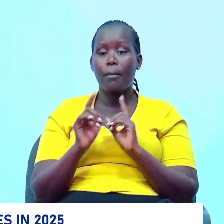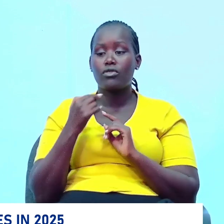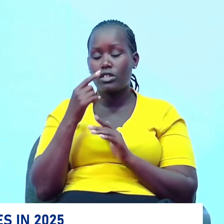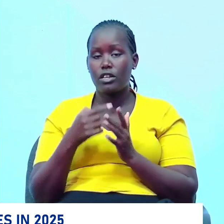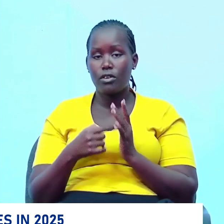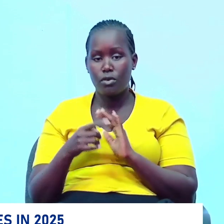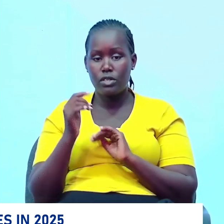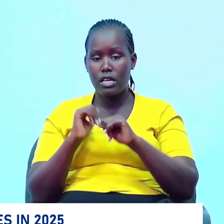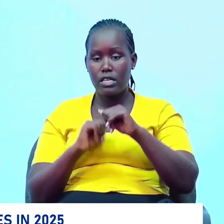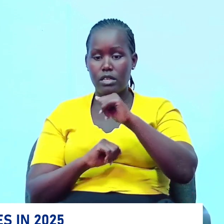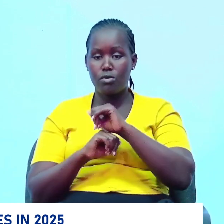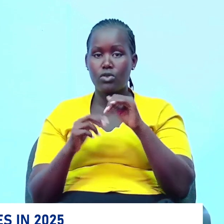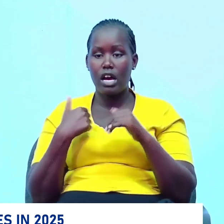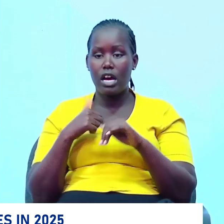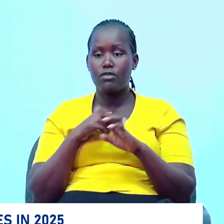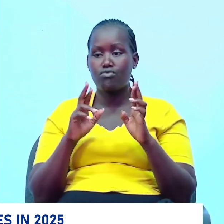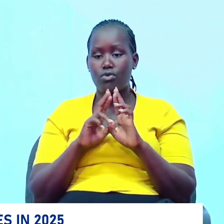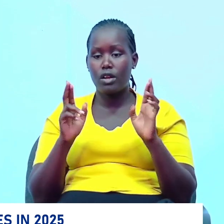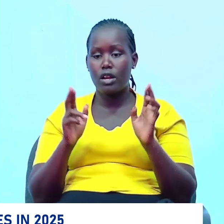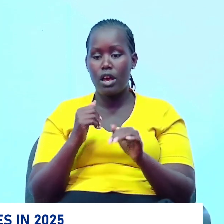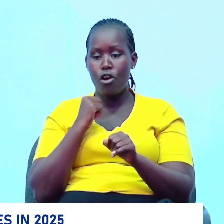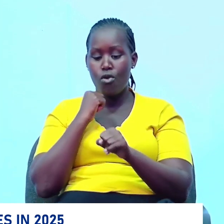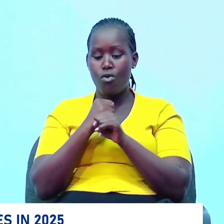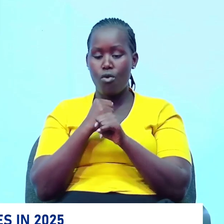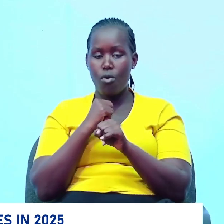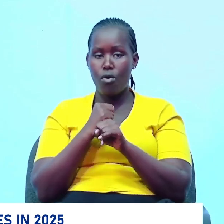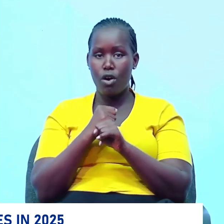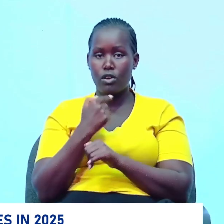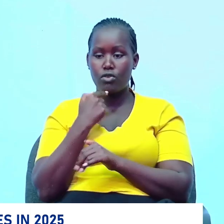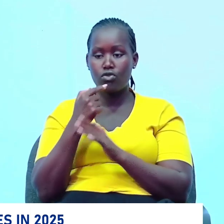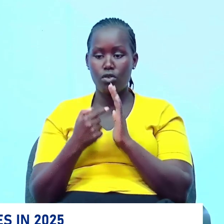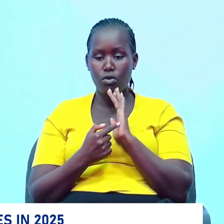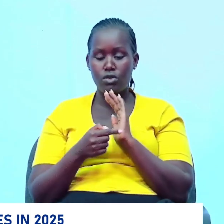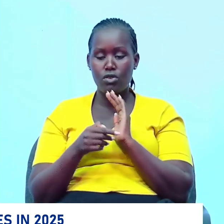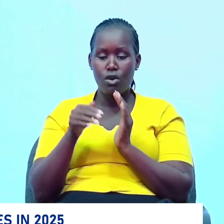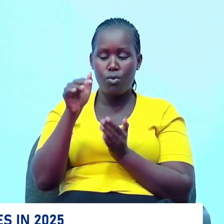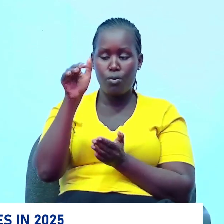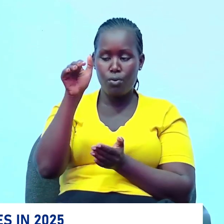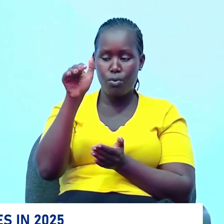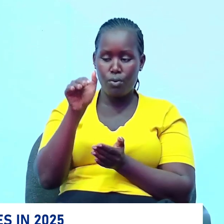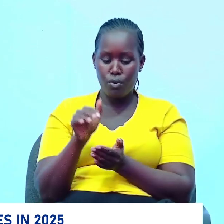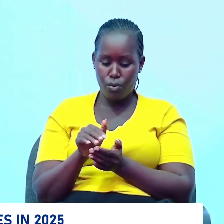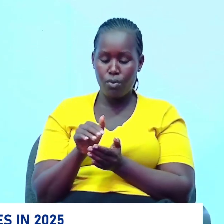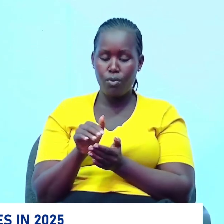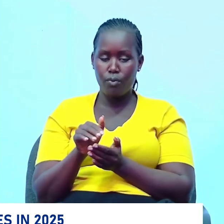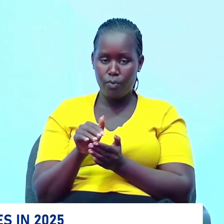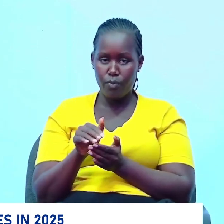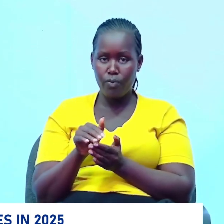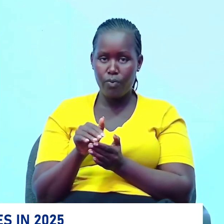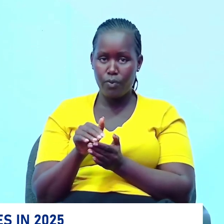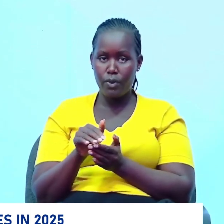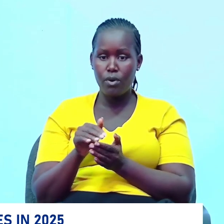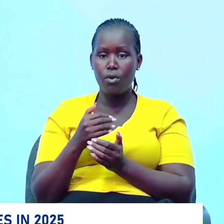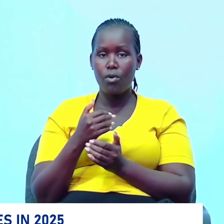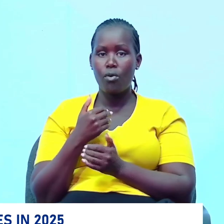port, we are ready and we are working around the clock to ensure that we reduce the congestion. We have a roadmap,